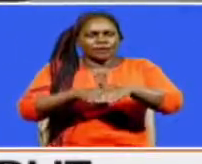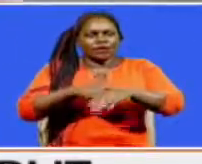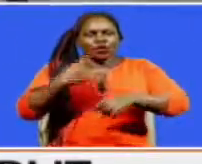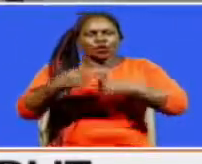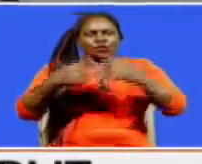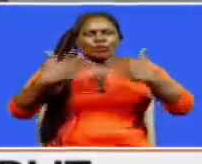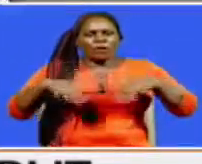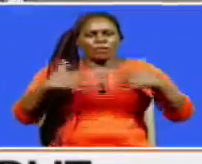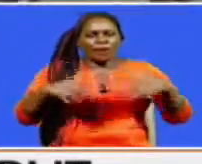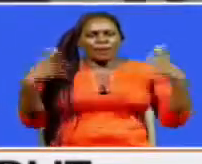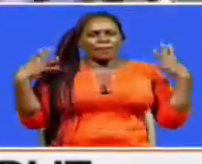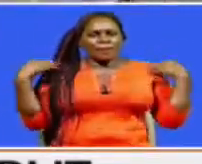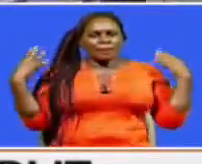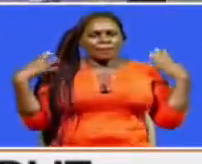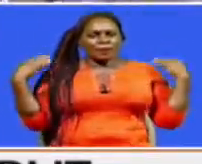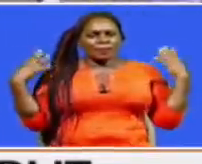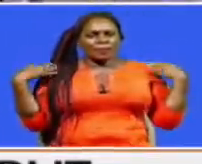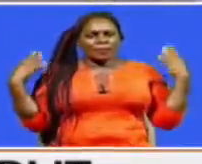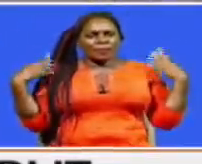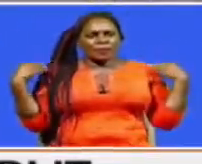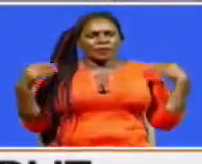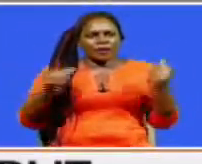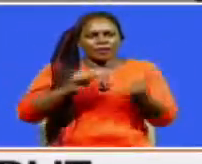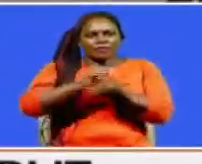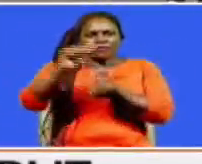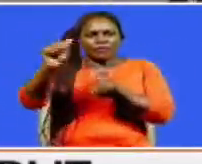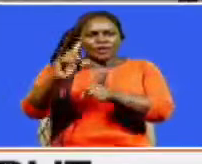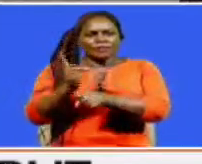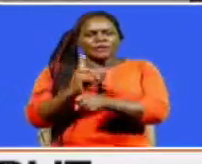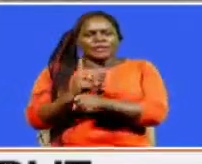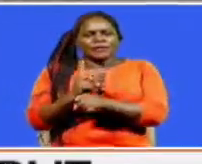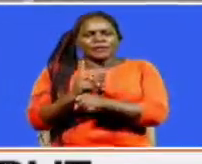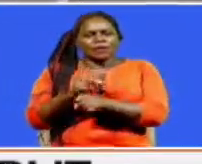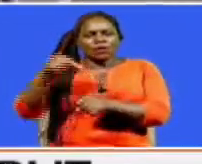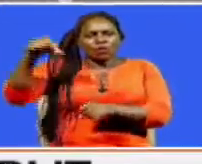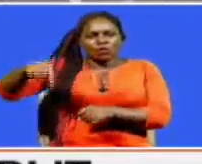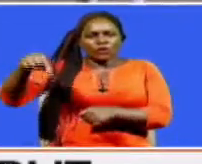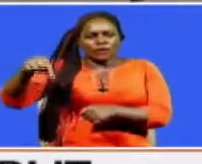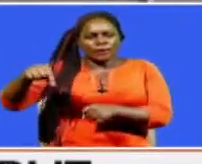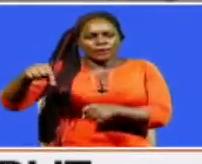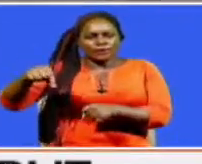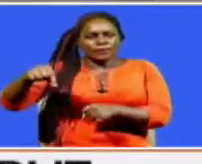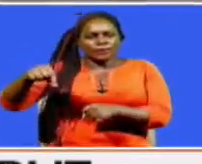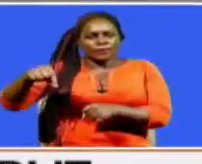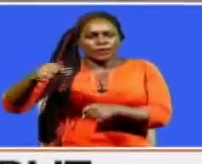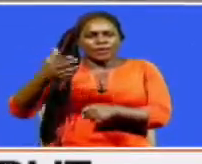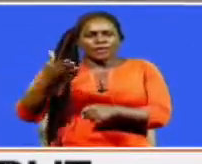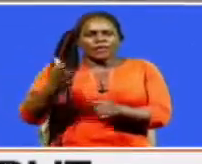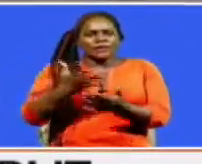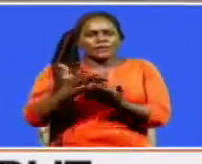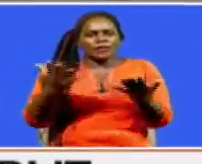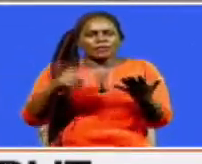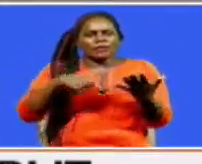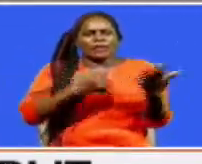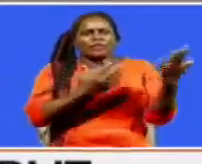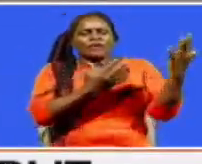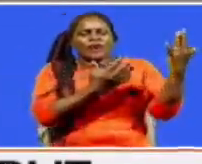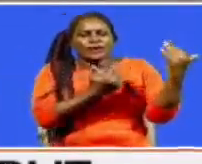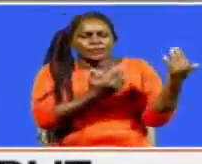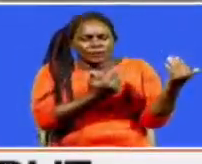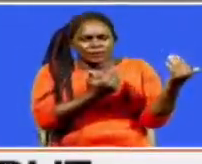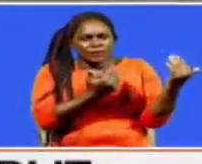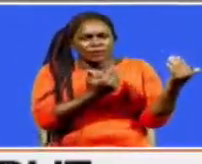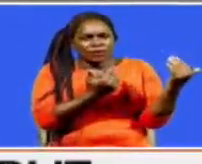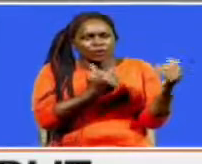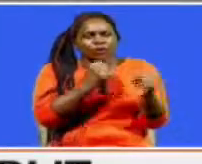playing in halves, in 15 minutes after 15, in quarters. So that is something we are looking to